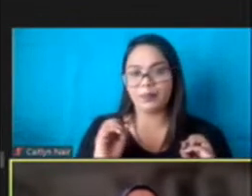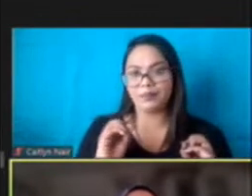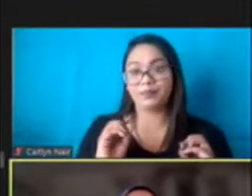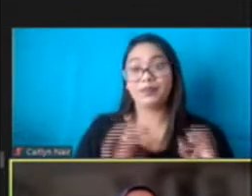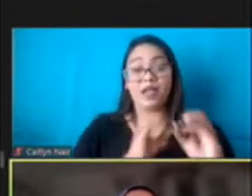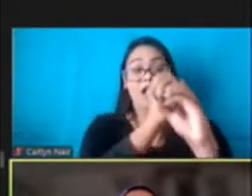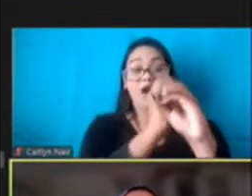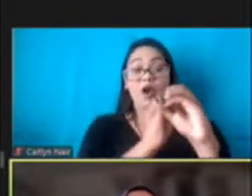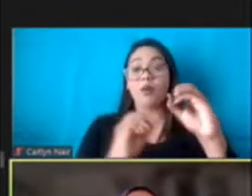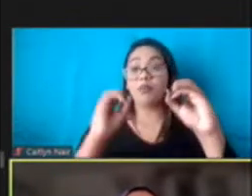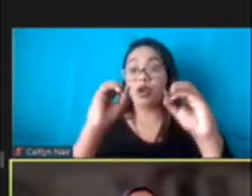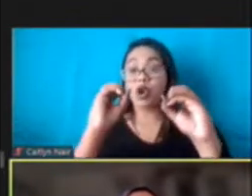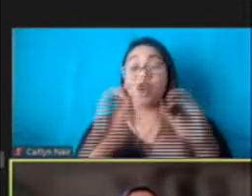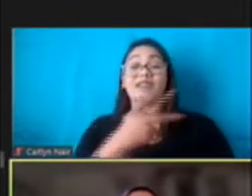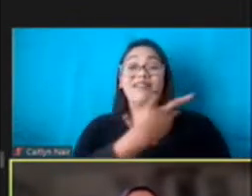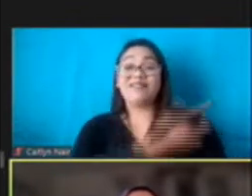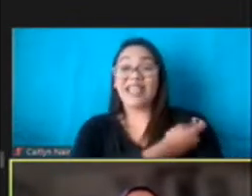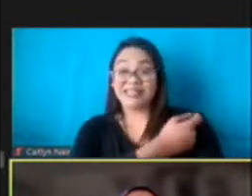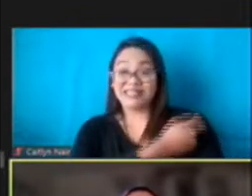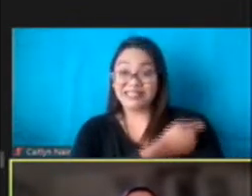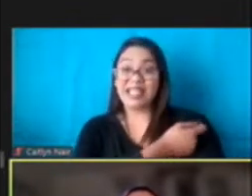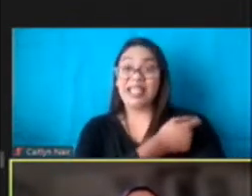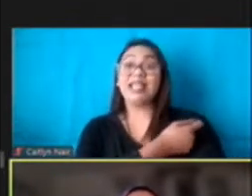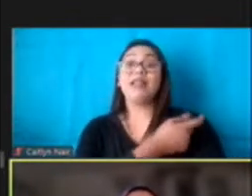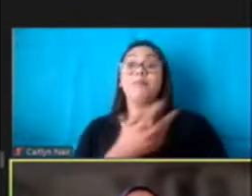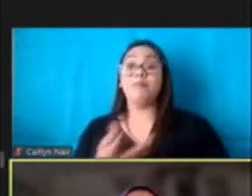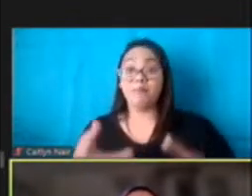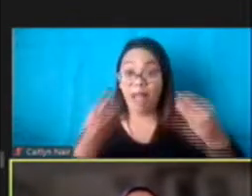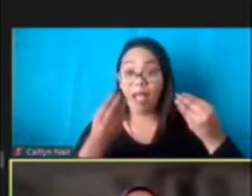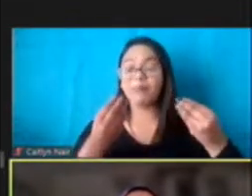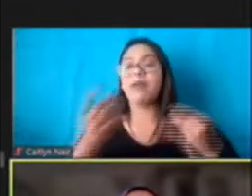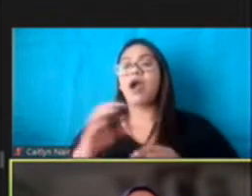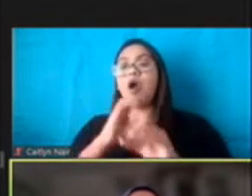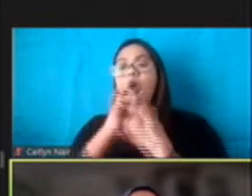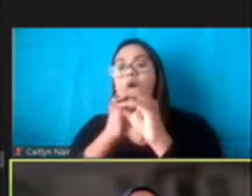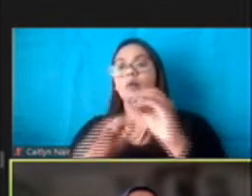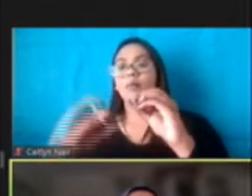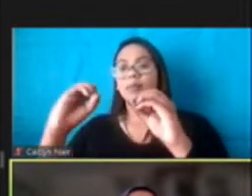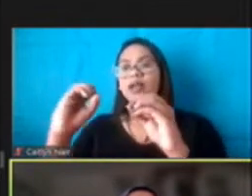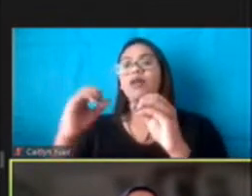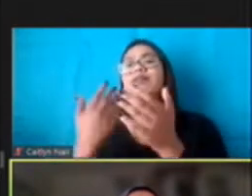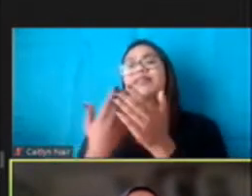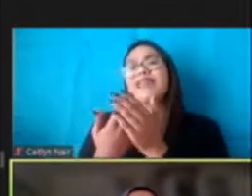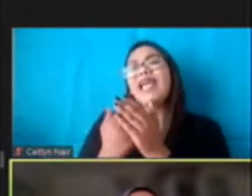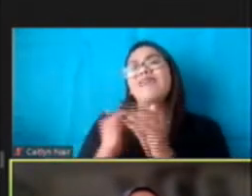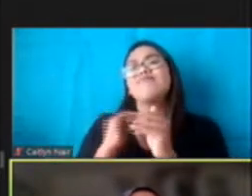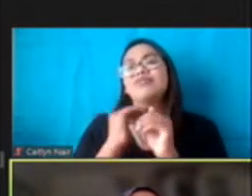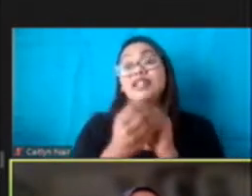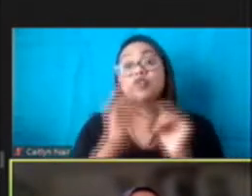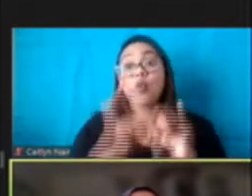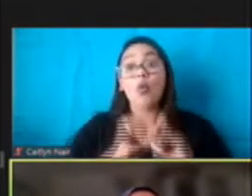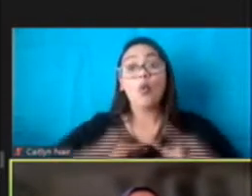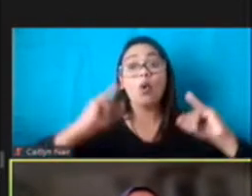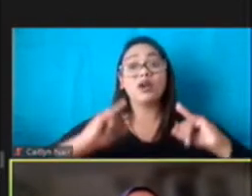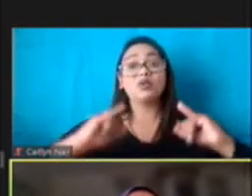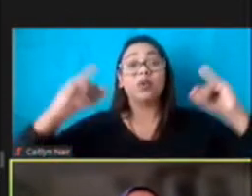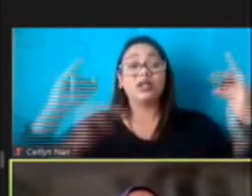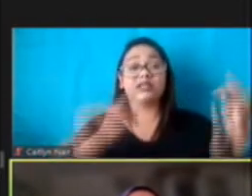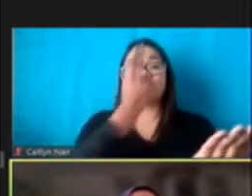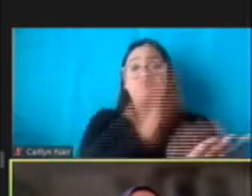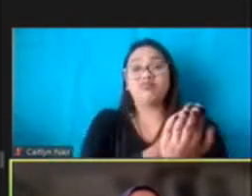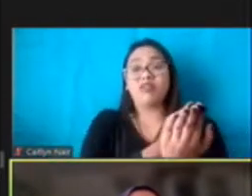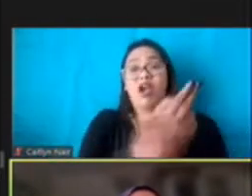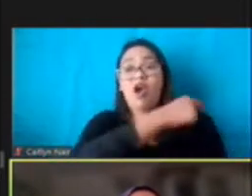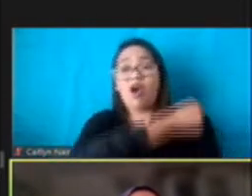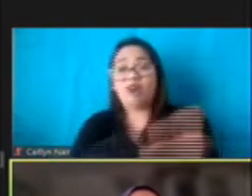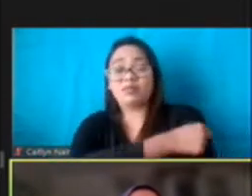vaccine escape for infection, but that the vaccines are likely to protect you against severe disease and hospitalization. So